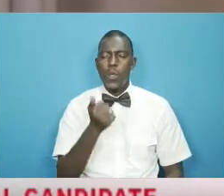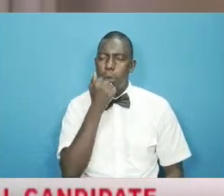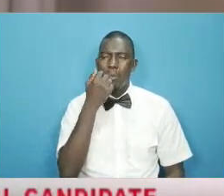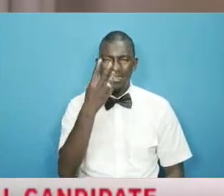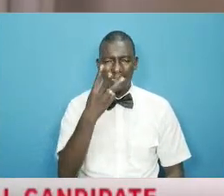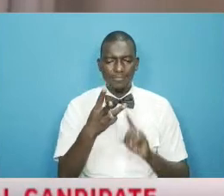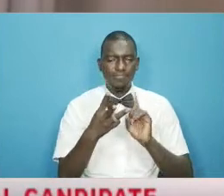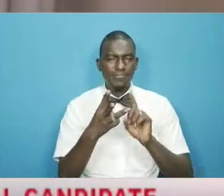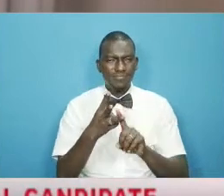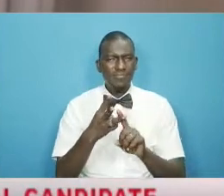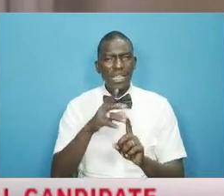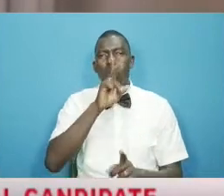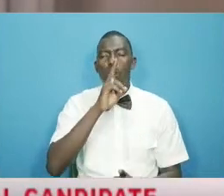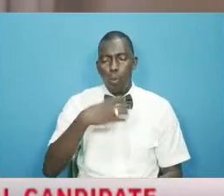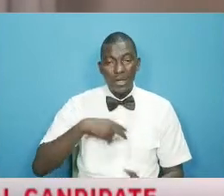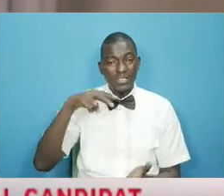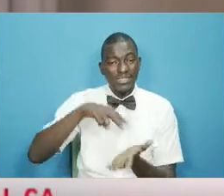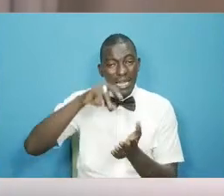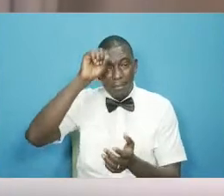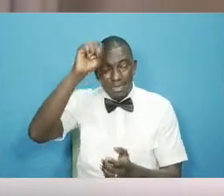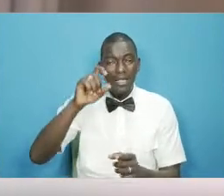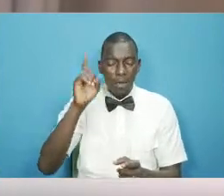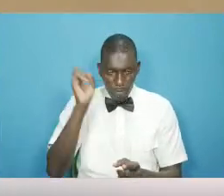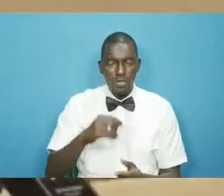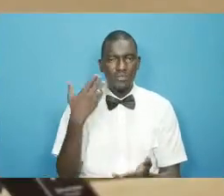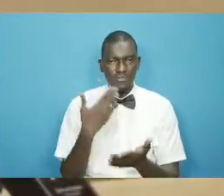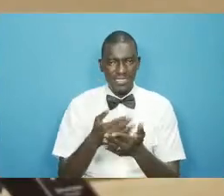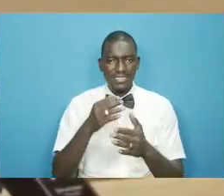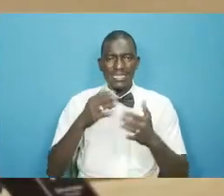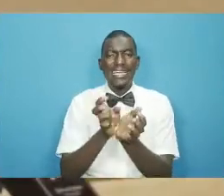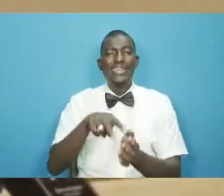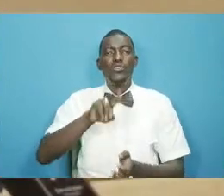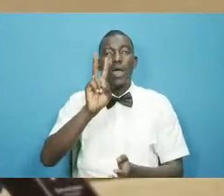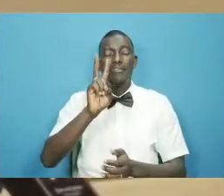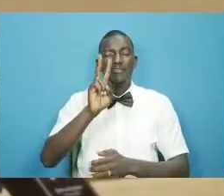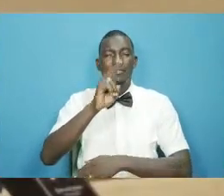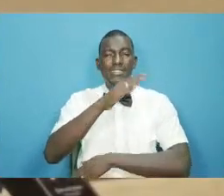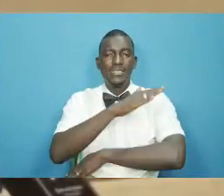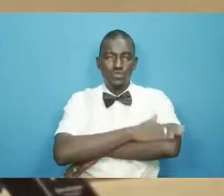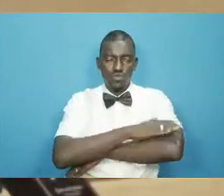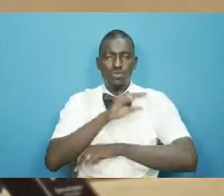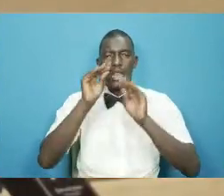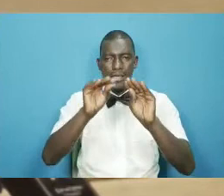3, a candidate must have completed senior secondary school education.